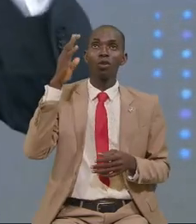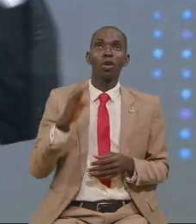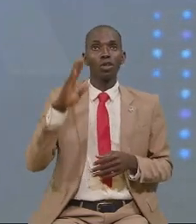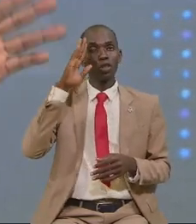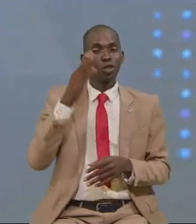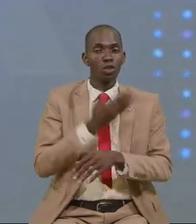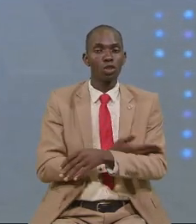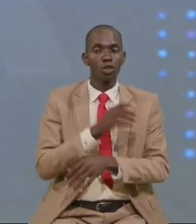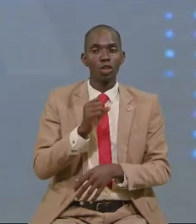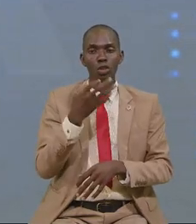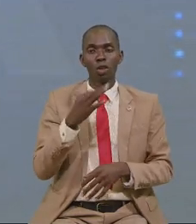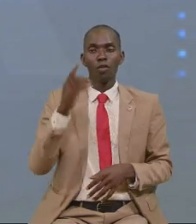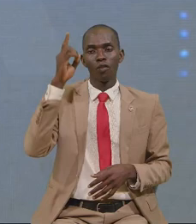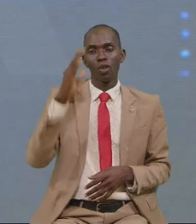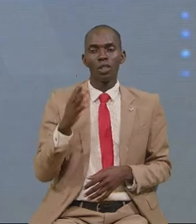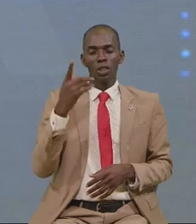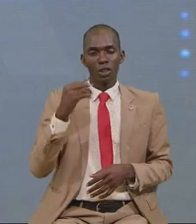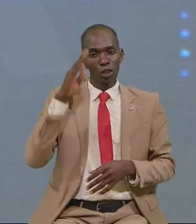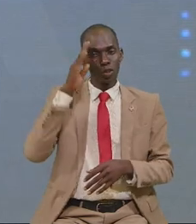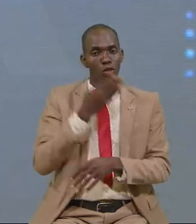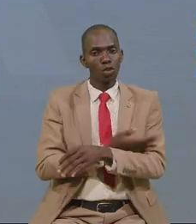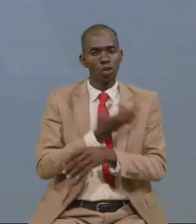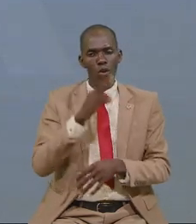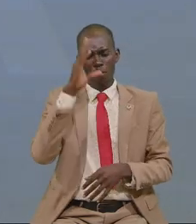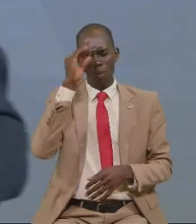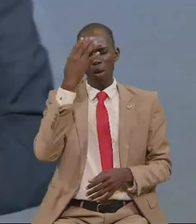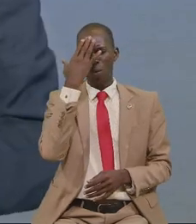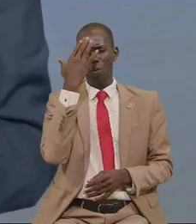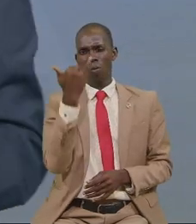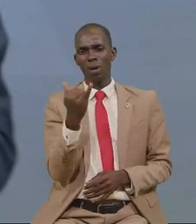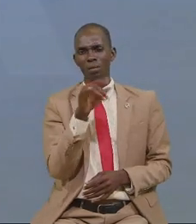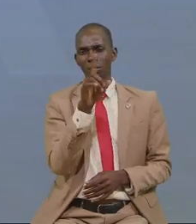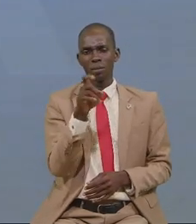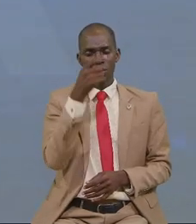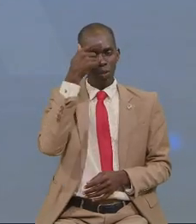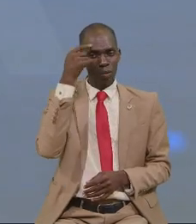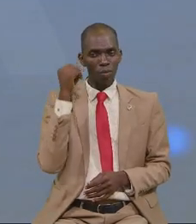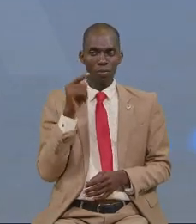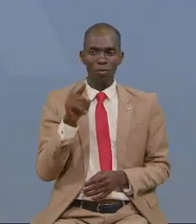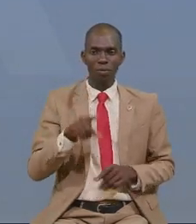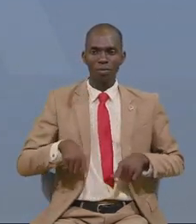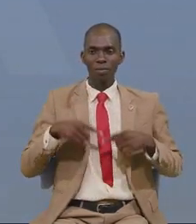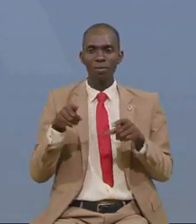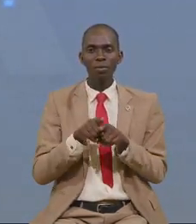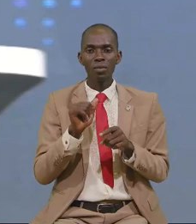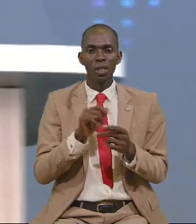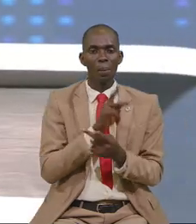the Son of Man. Why? Because he lived as a perfect man.